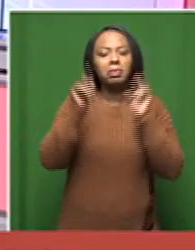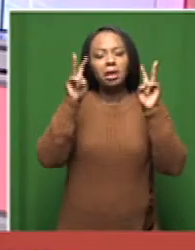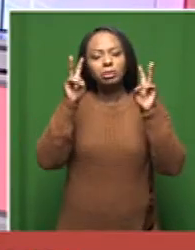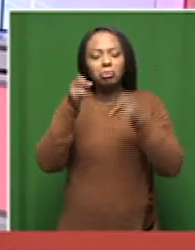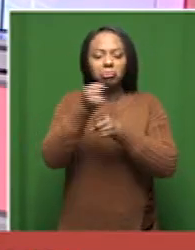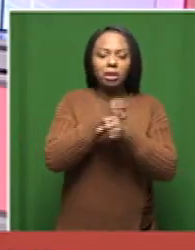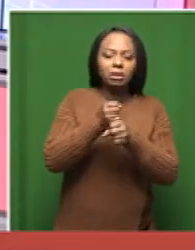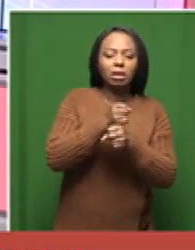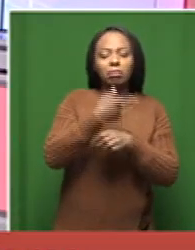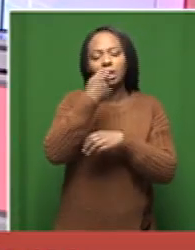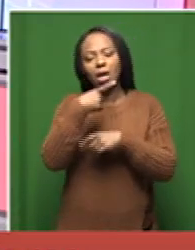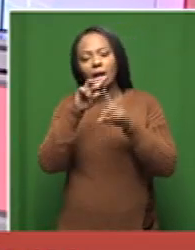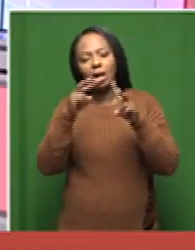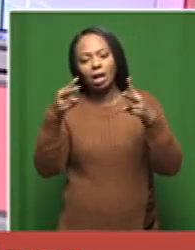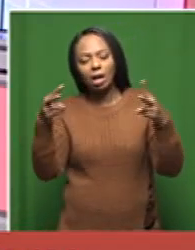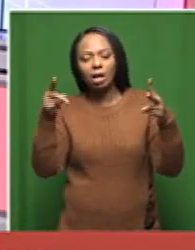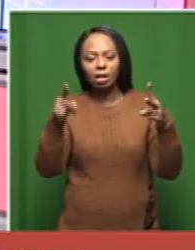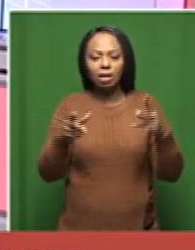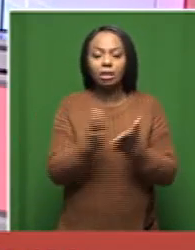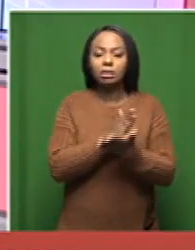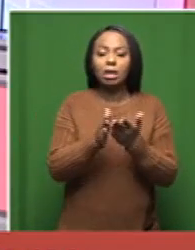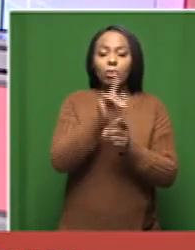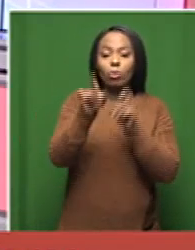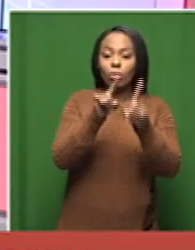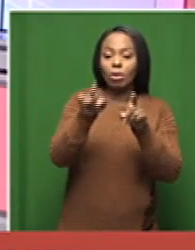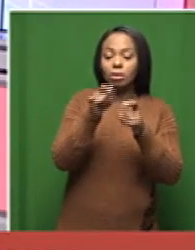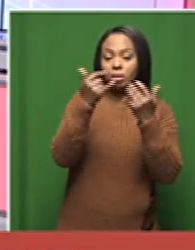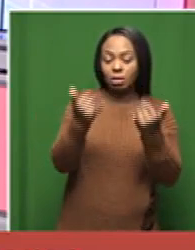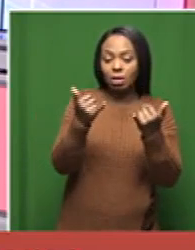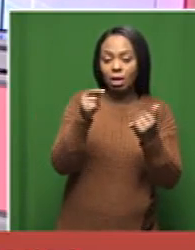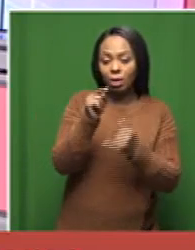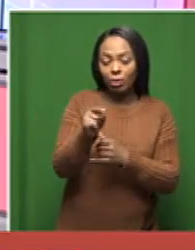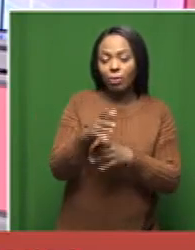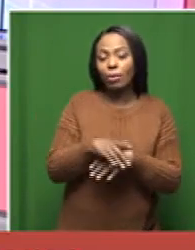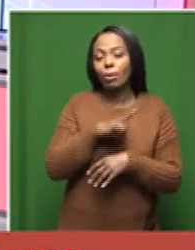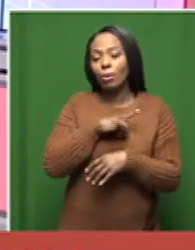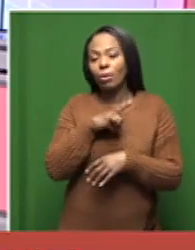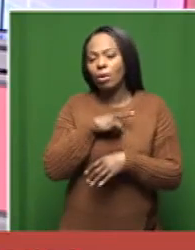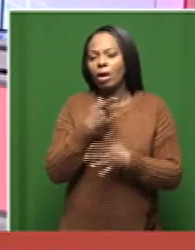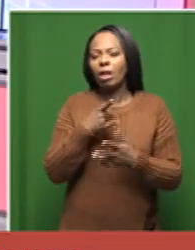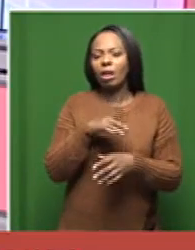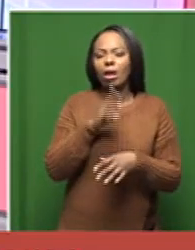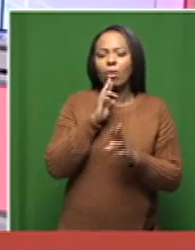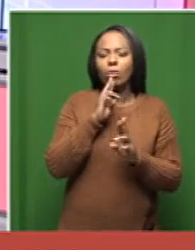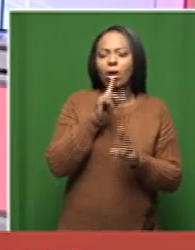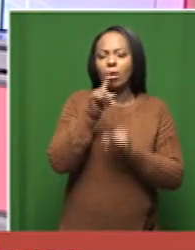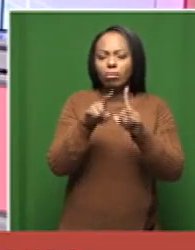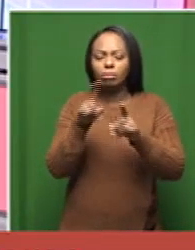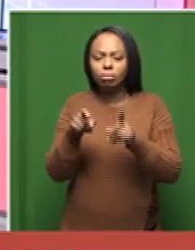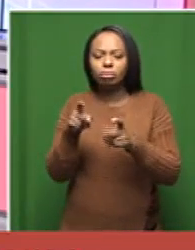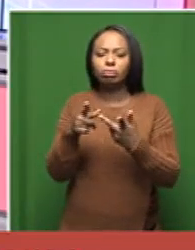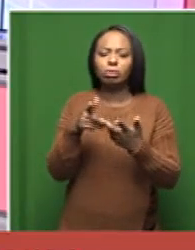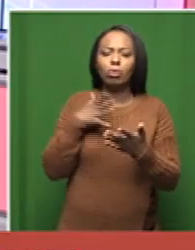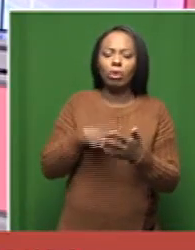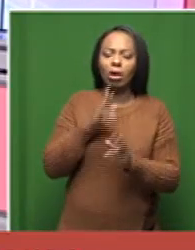so forth. A lot of you posting questions on social media and getting answers from all manner of people. So what we'd like